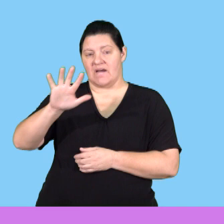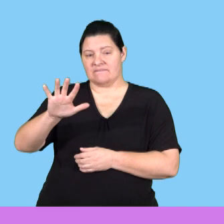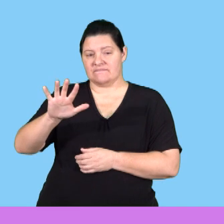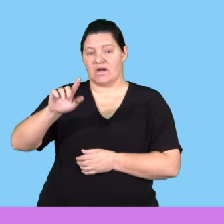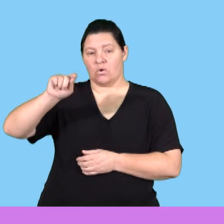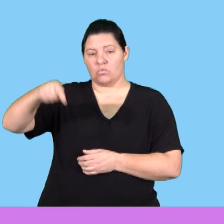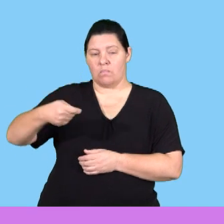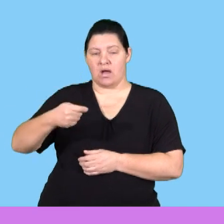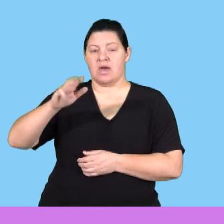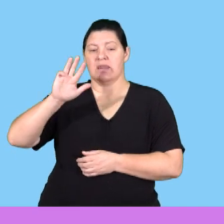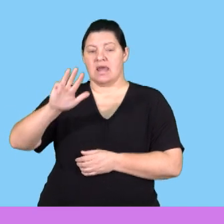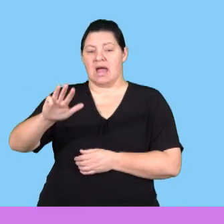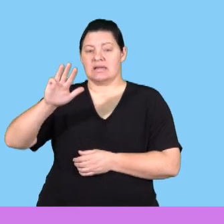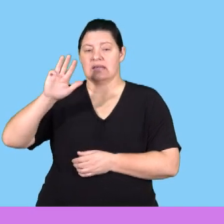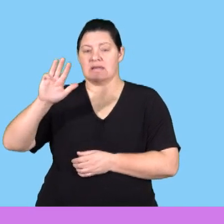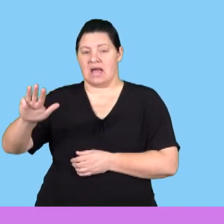15 rand,